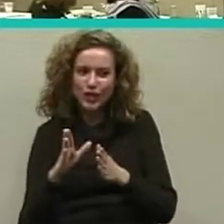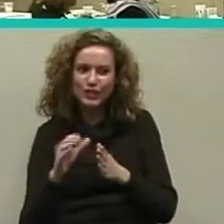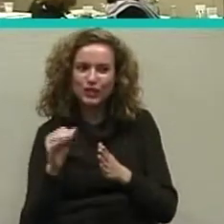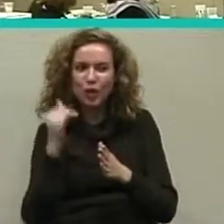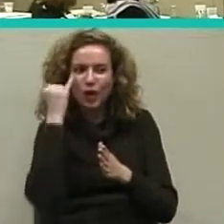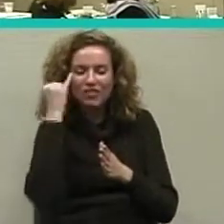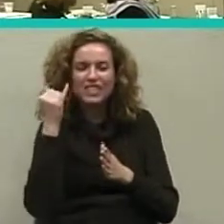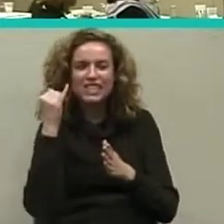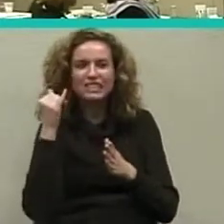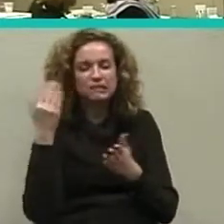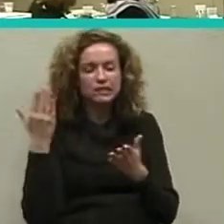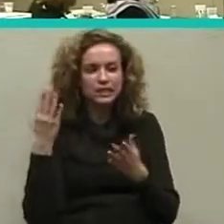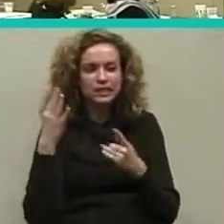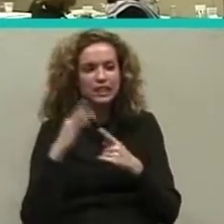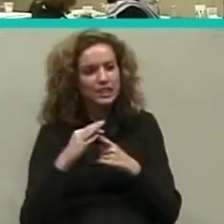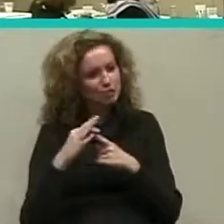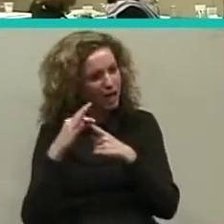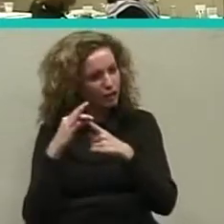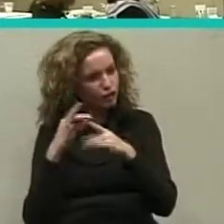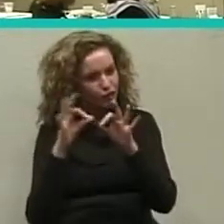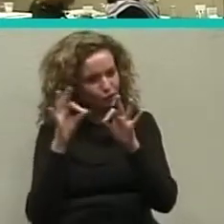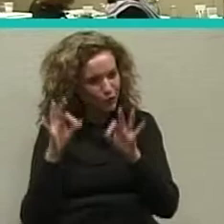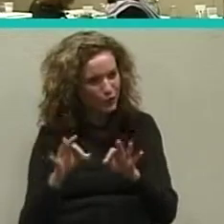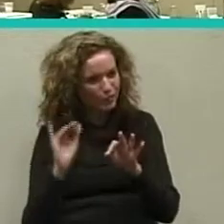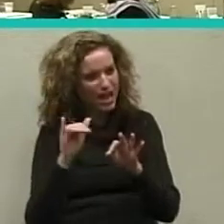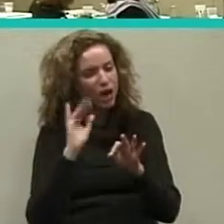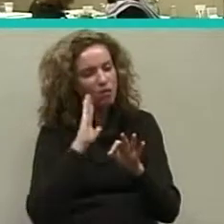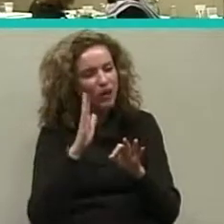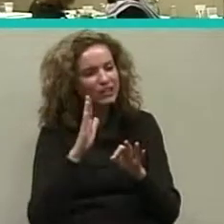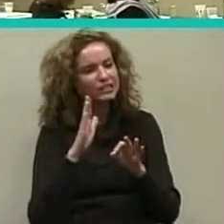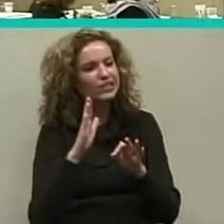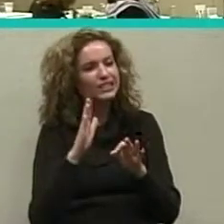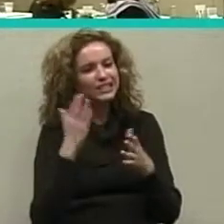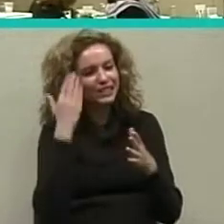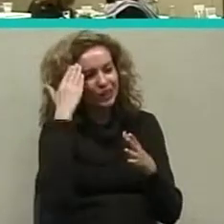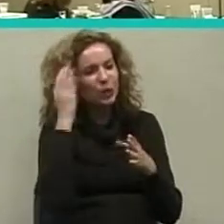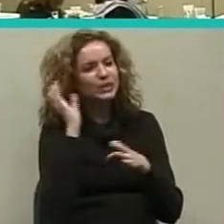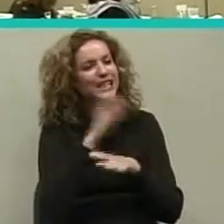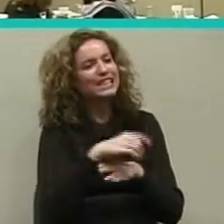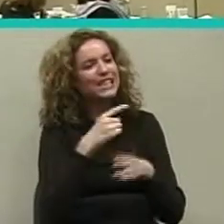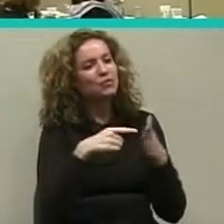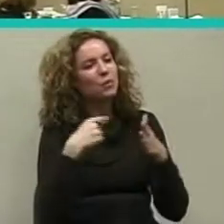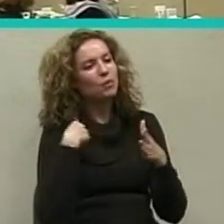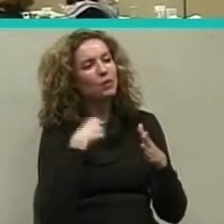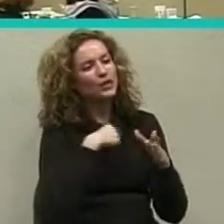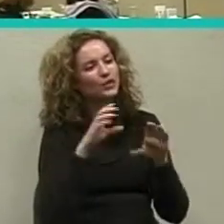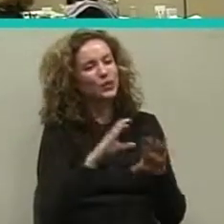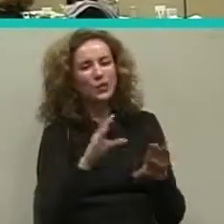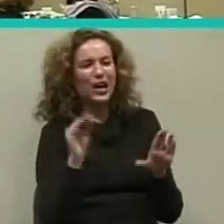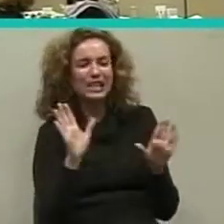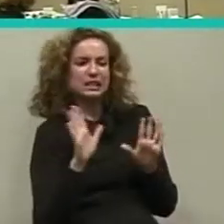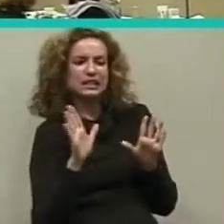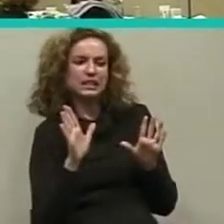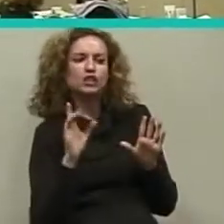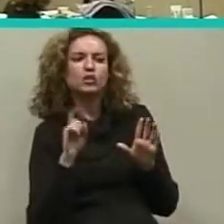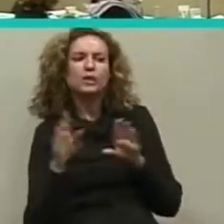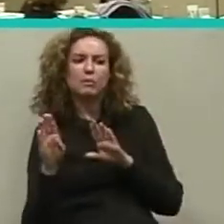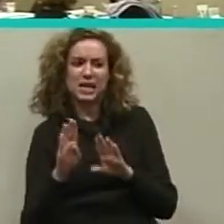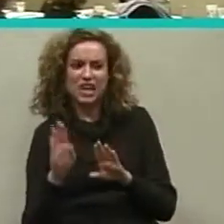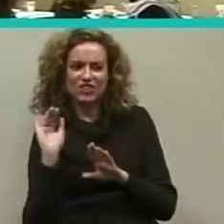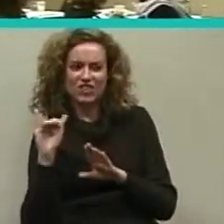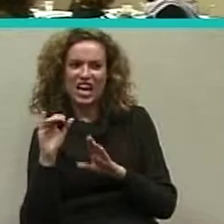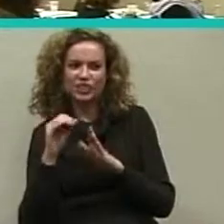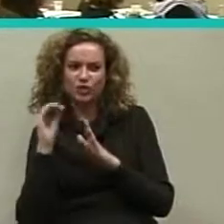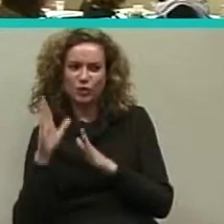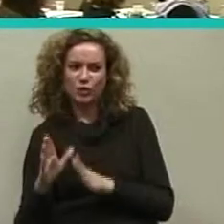form, that would dictate what we do. And what should dictate what we do is the behavior. So in some cases, I can't take certain kinds of